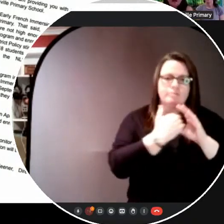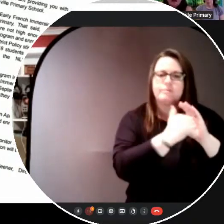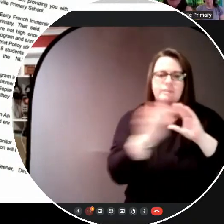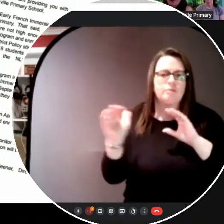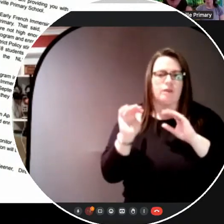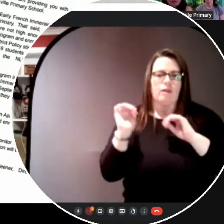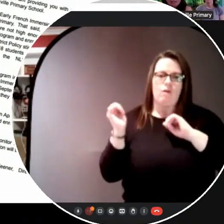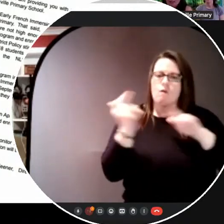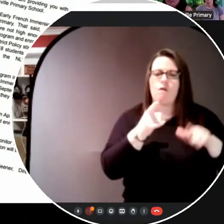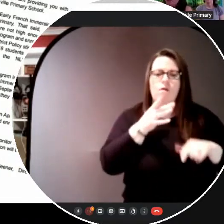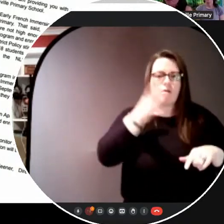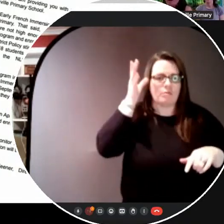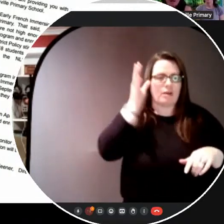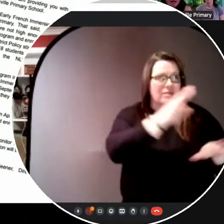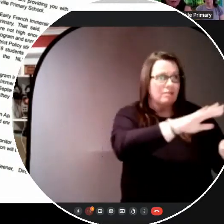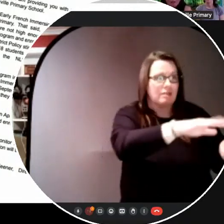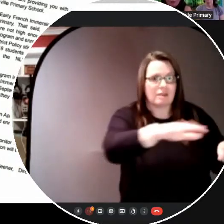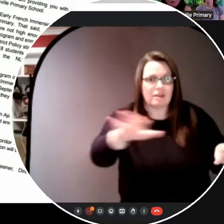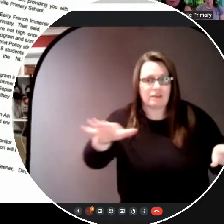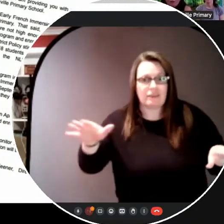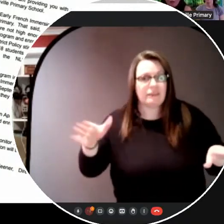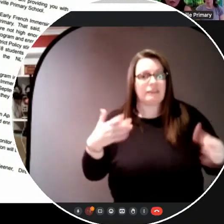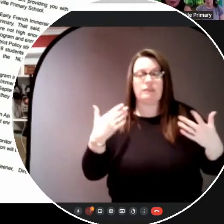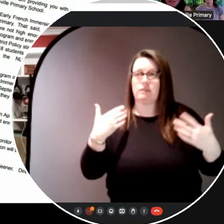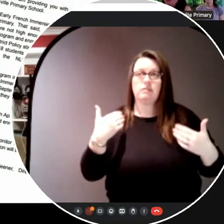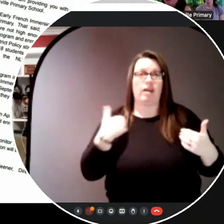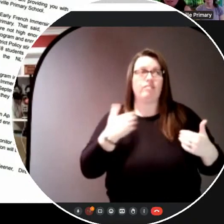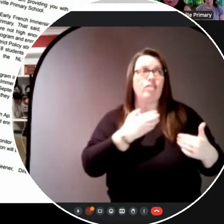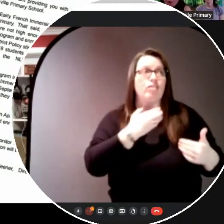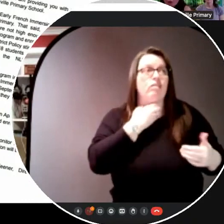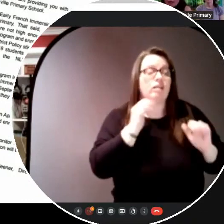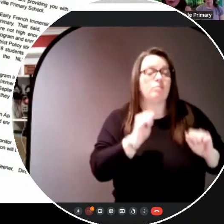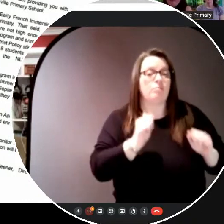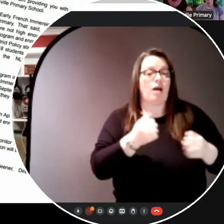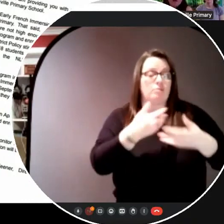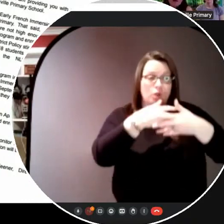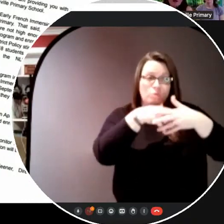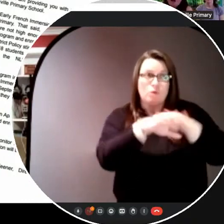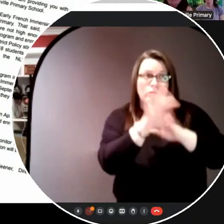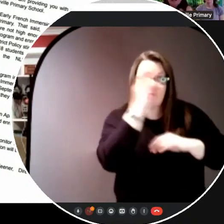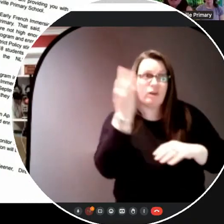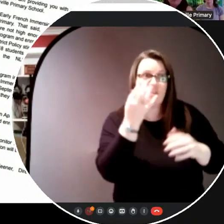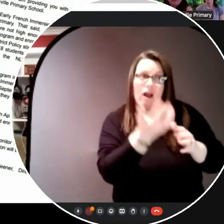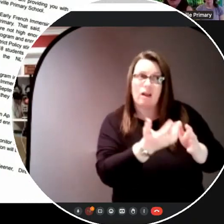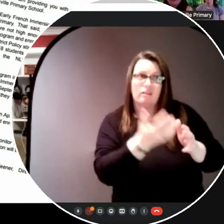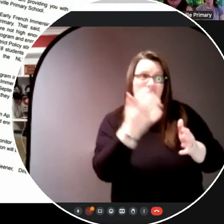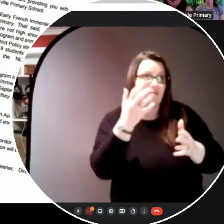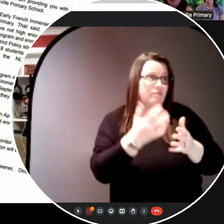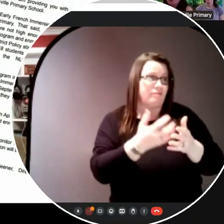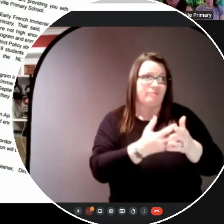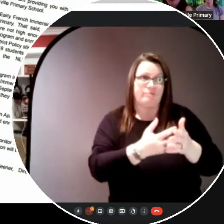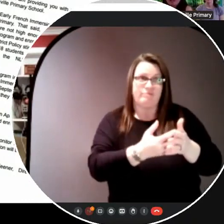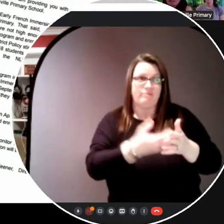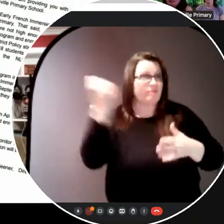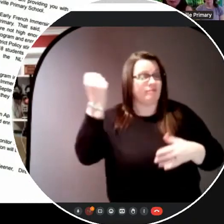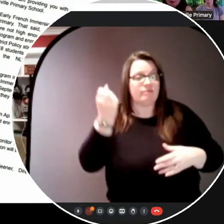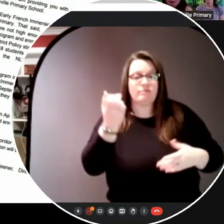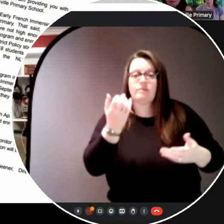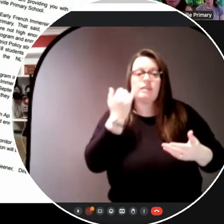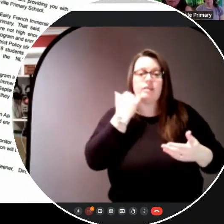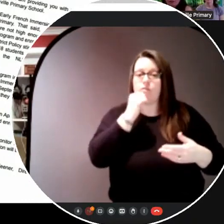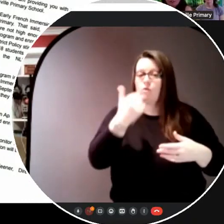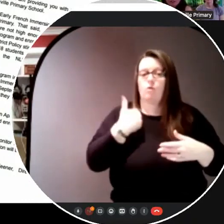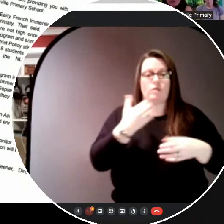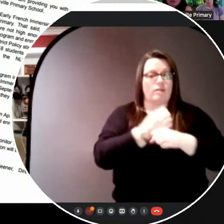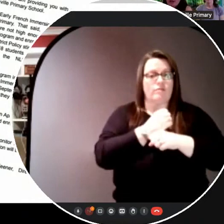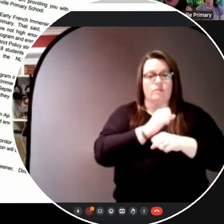saying the threat exists. We might have to take away this program unless we get the appropriate number